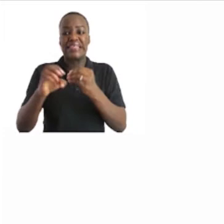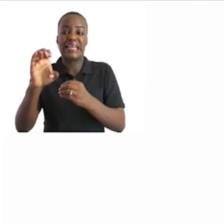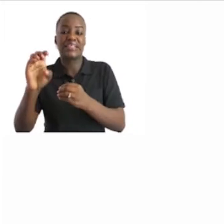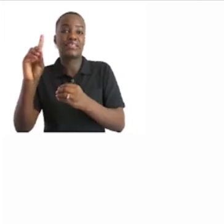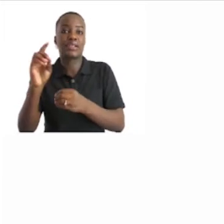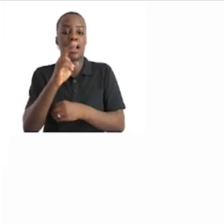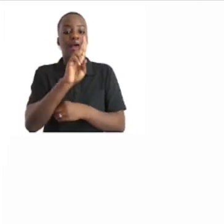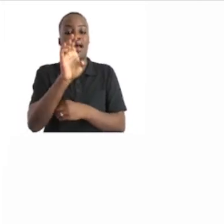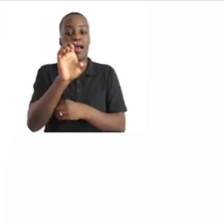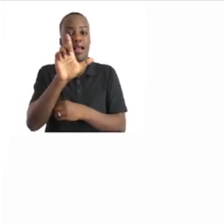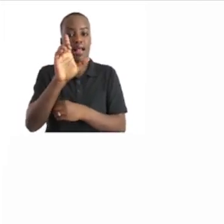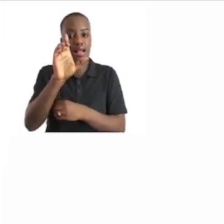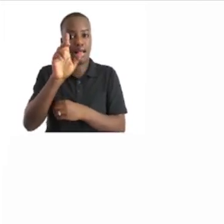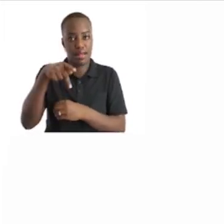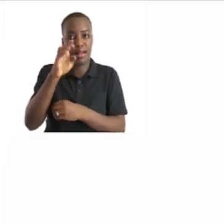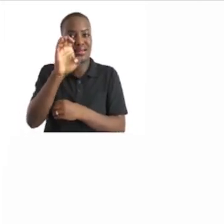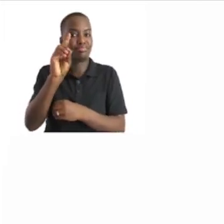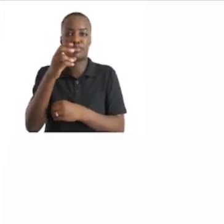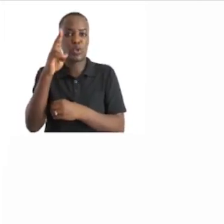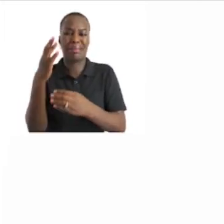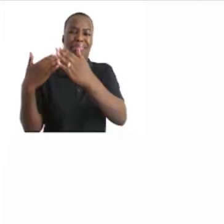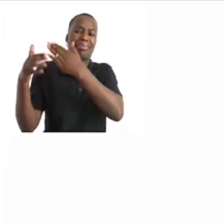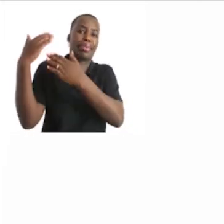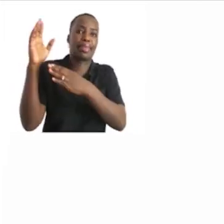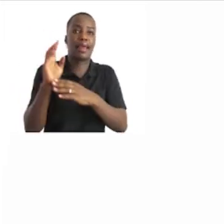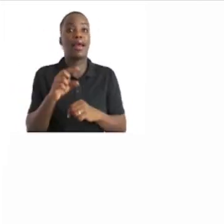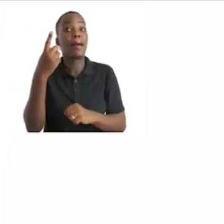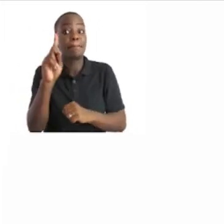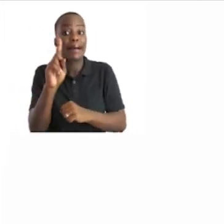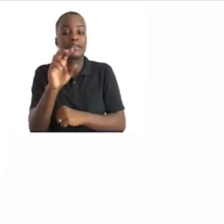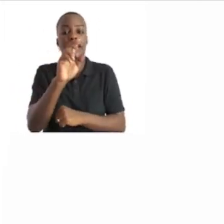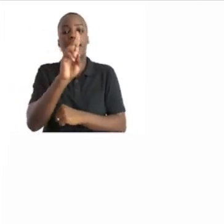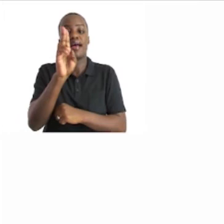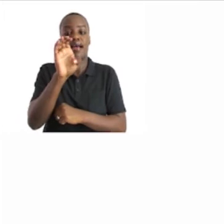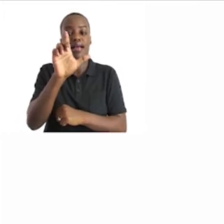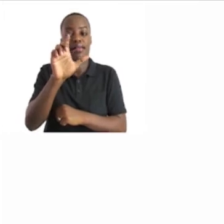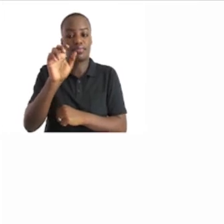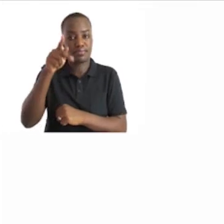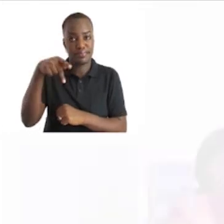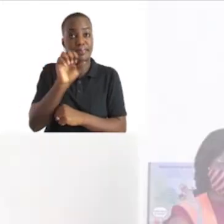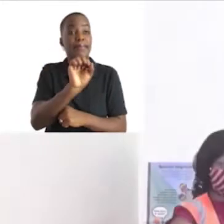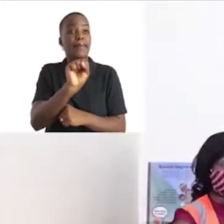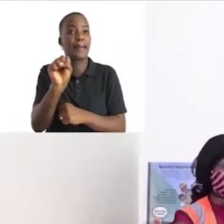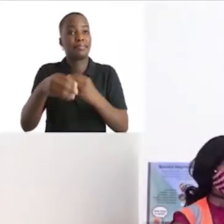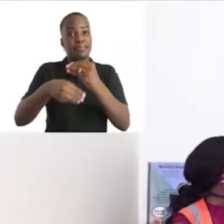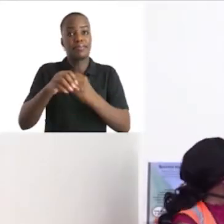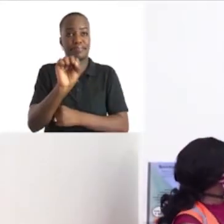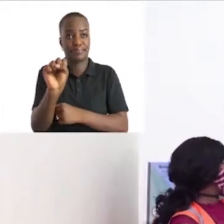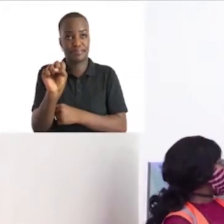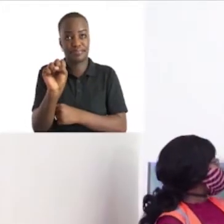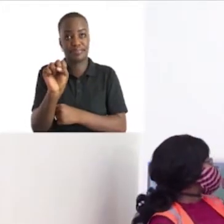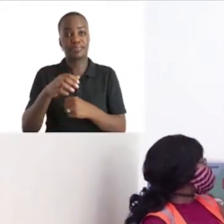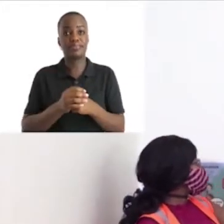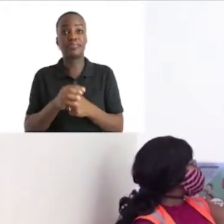that is past tense, but we say helps. Let's take a look at the board.